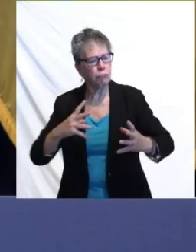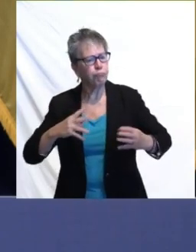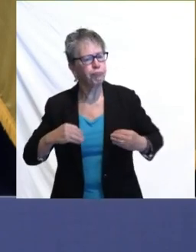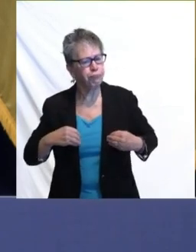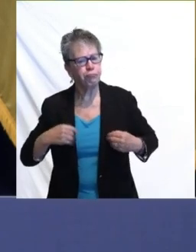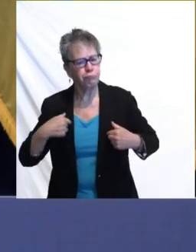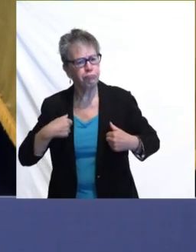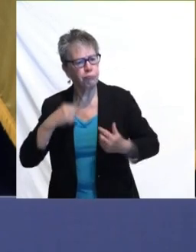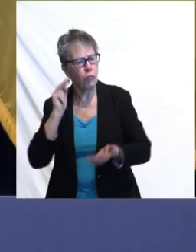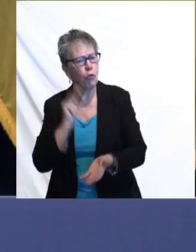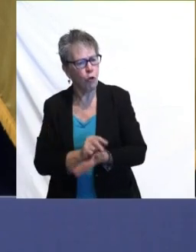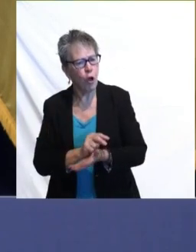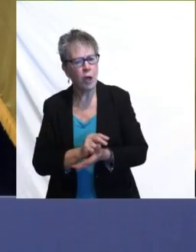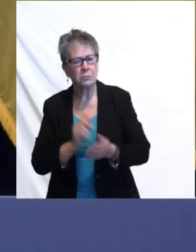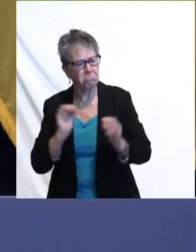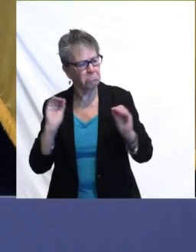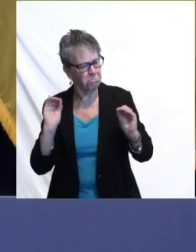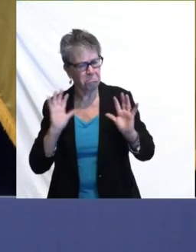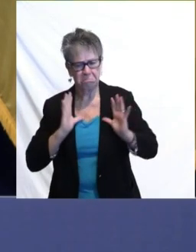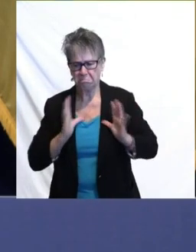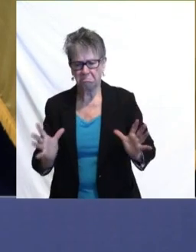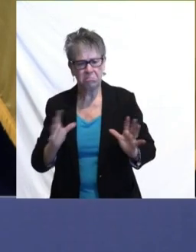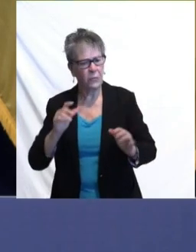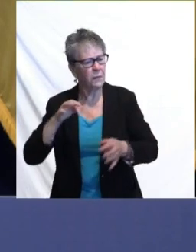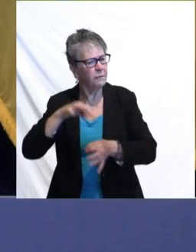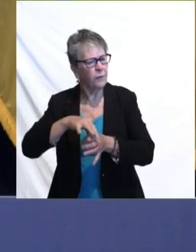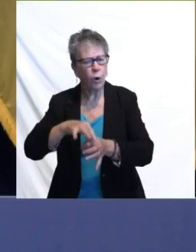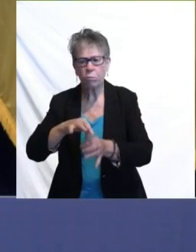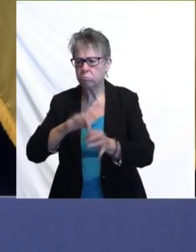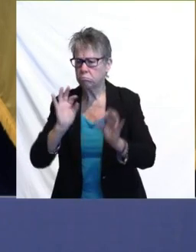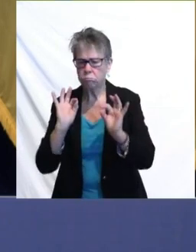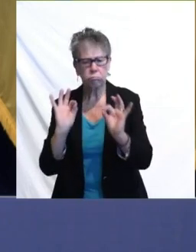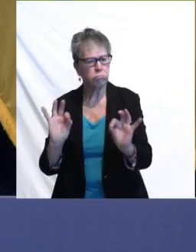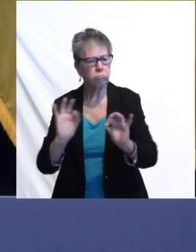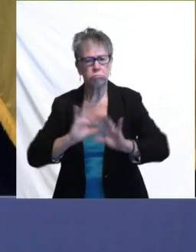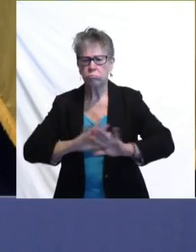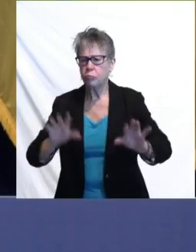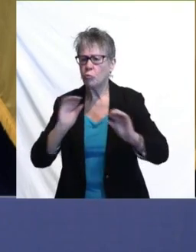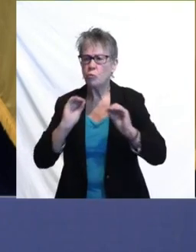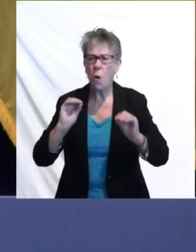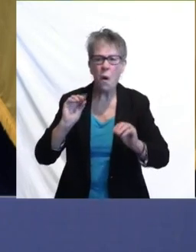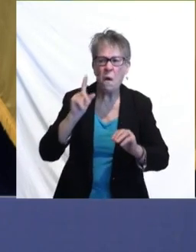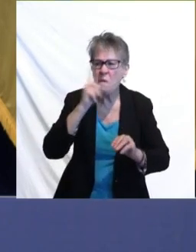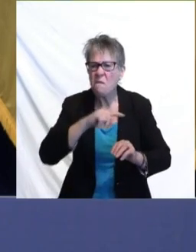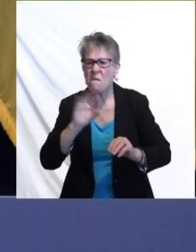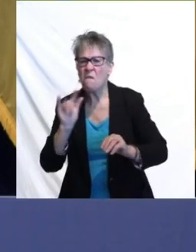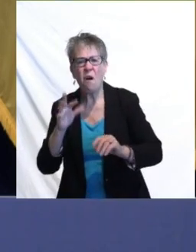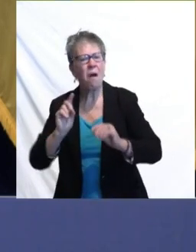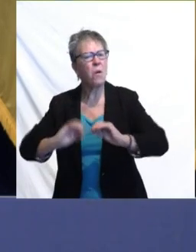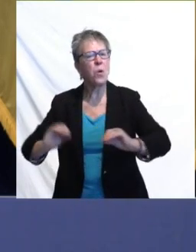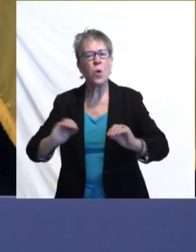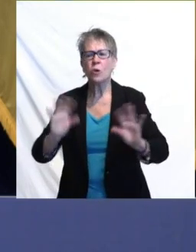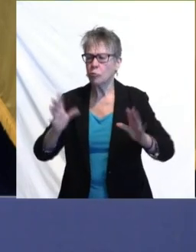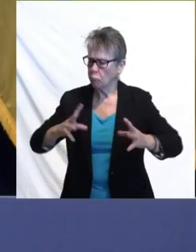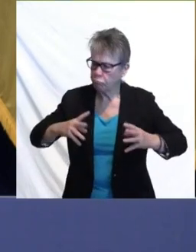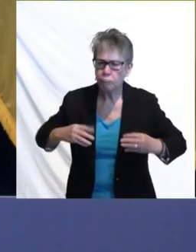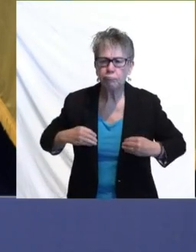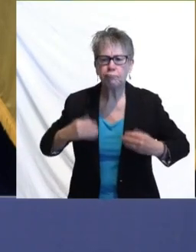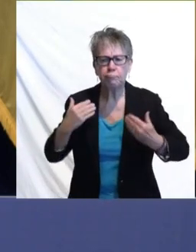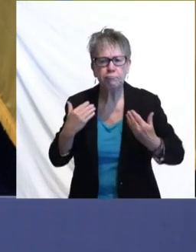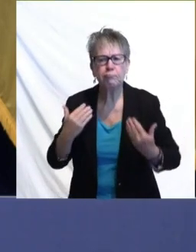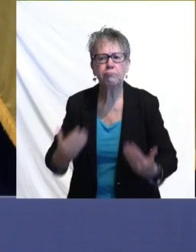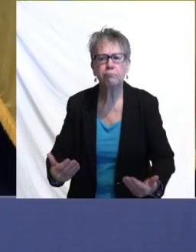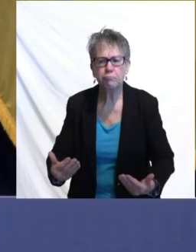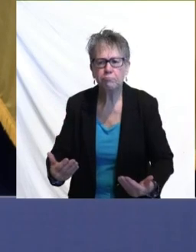third. We had a very gracious private conversation, and I thank him. I thank Jack for that. And he and I have known each other now for probably 7 years,